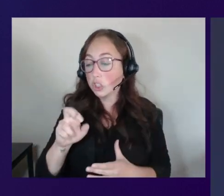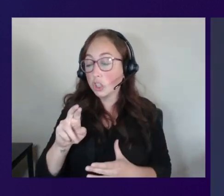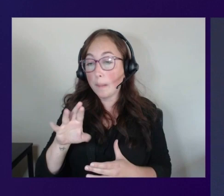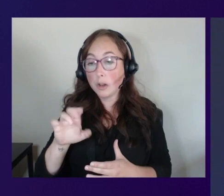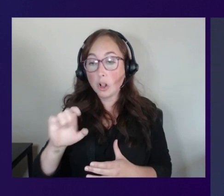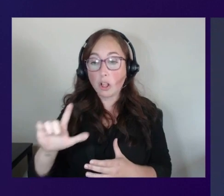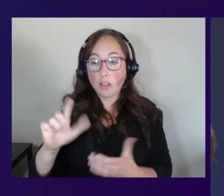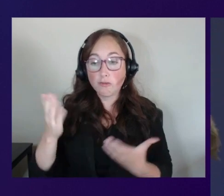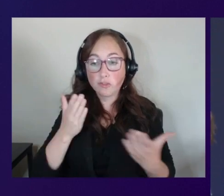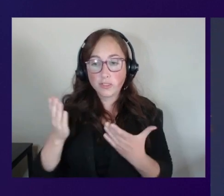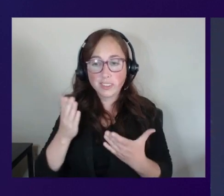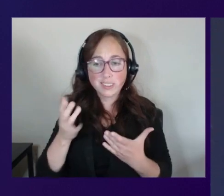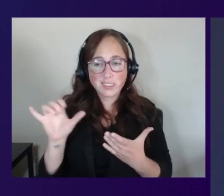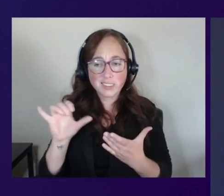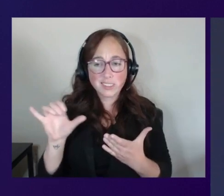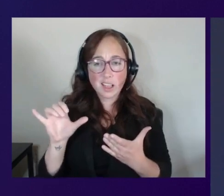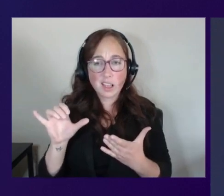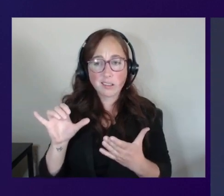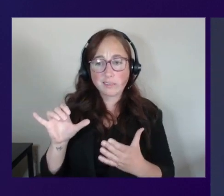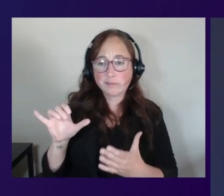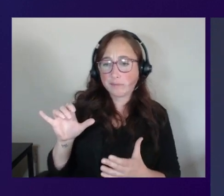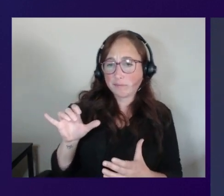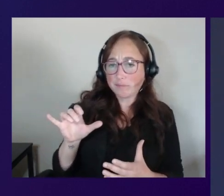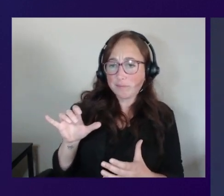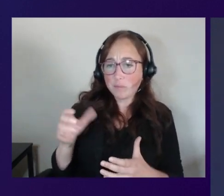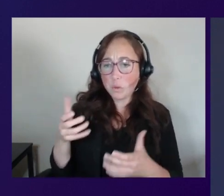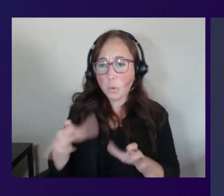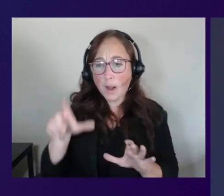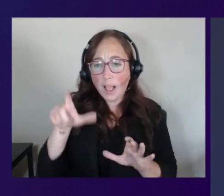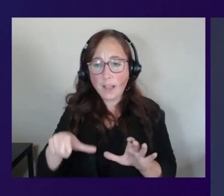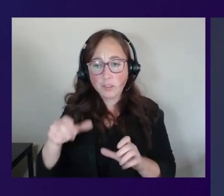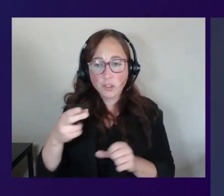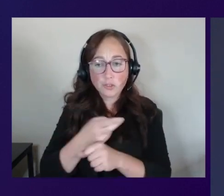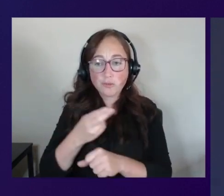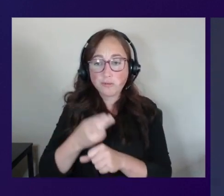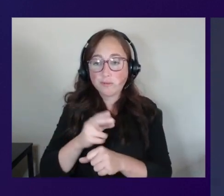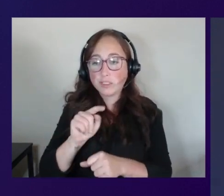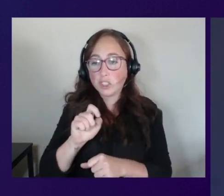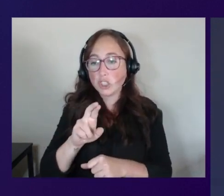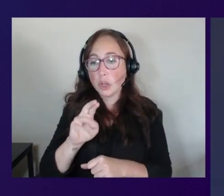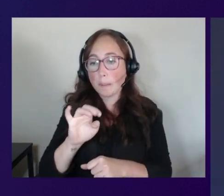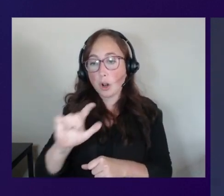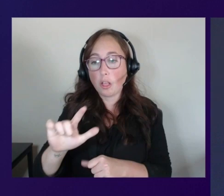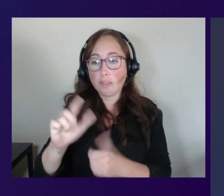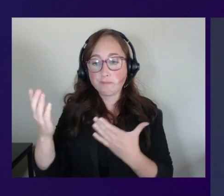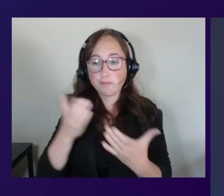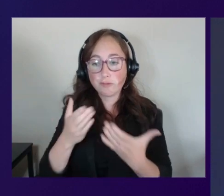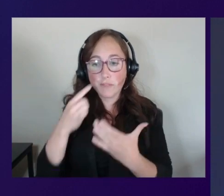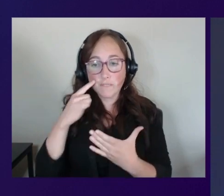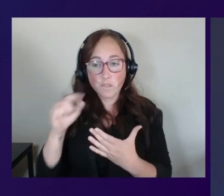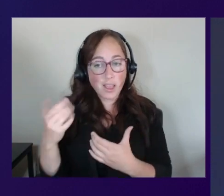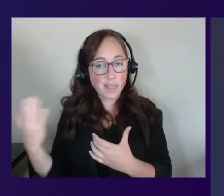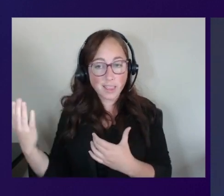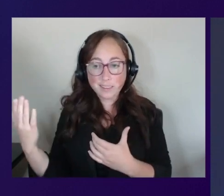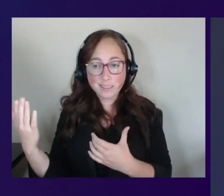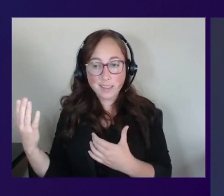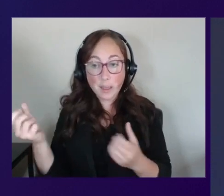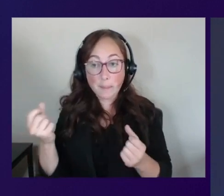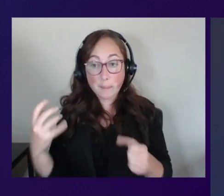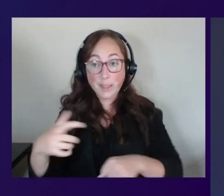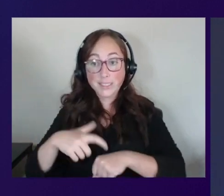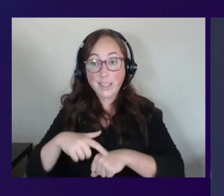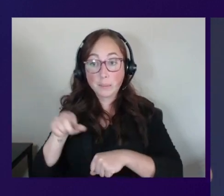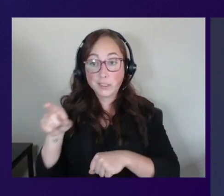past. Like, it's kind of like, you don't want to have to use terminal server to do anything. Yep. But a lot of times it was